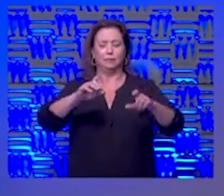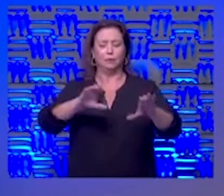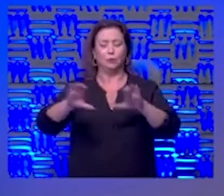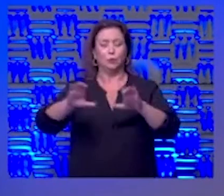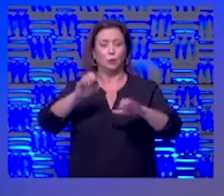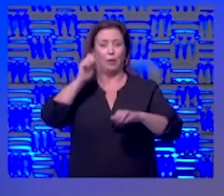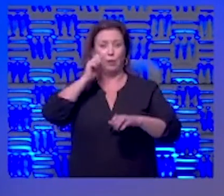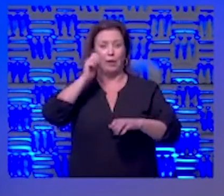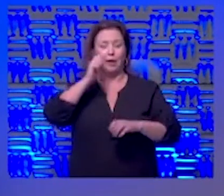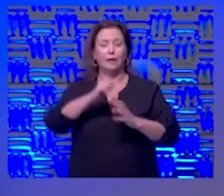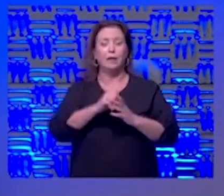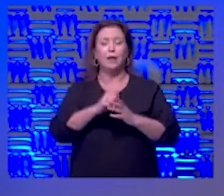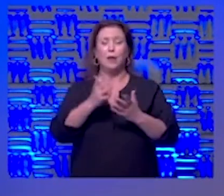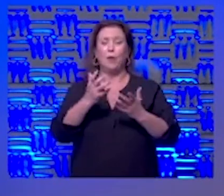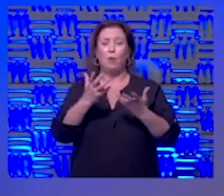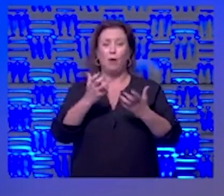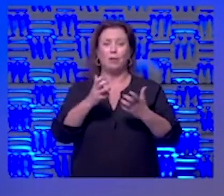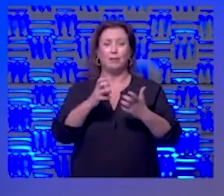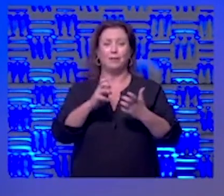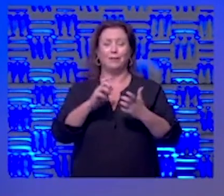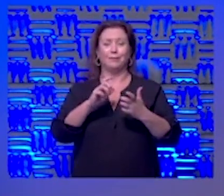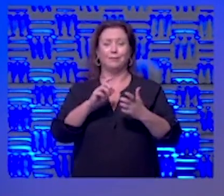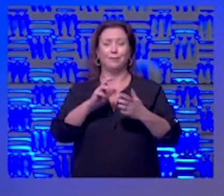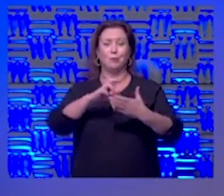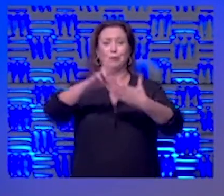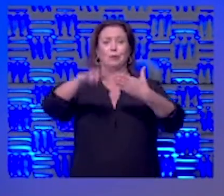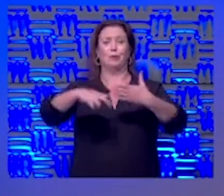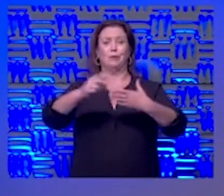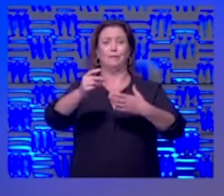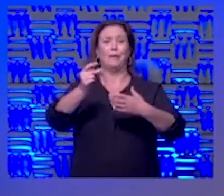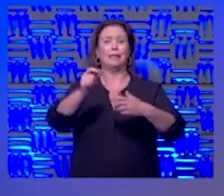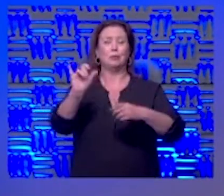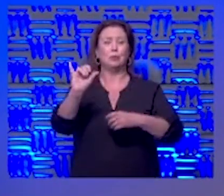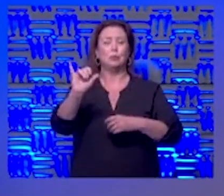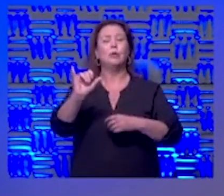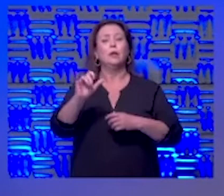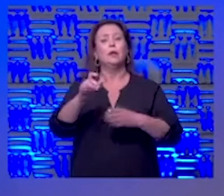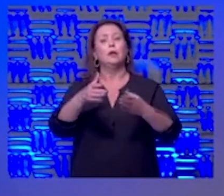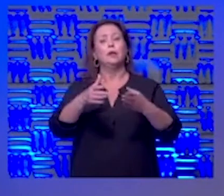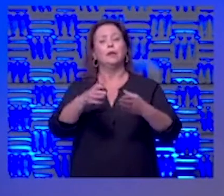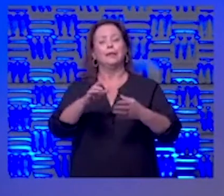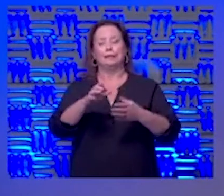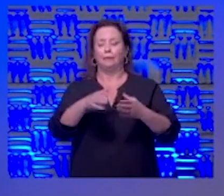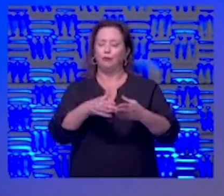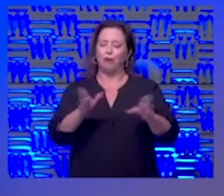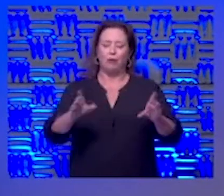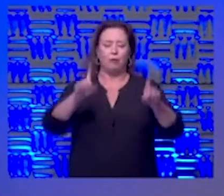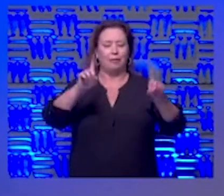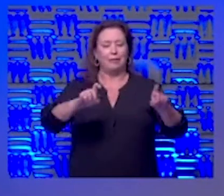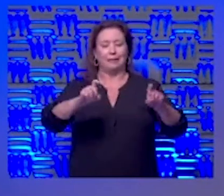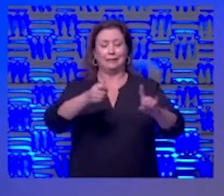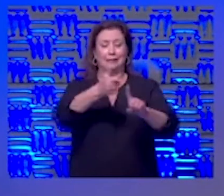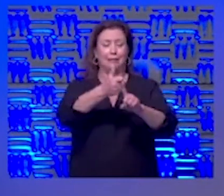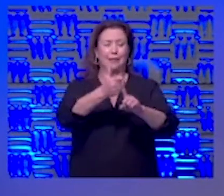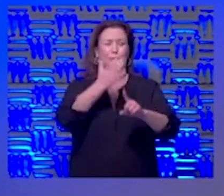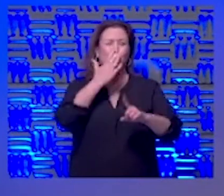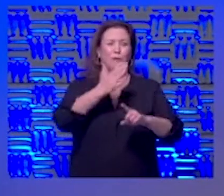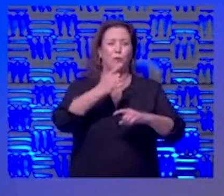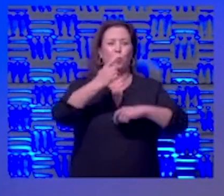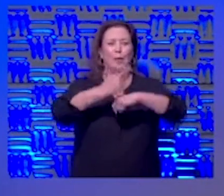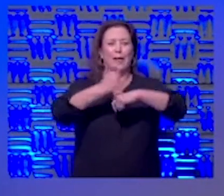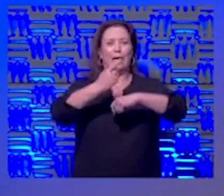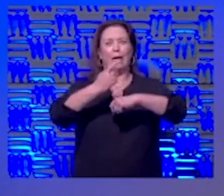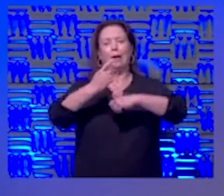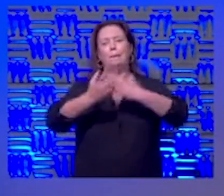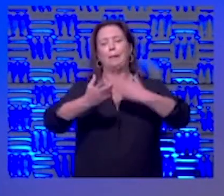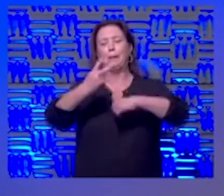We also want a quick turnaround time. So I just said that the test is in general good for that day or maybe 1, possibly 2 days